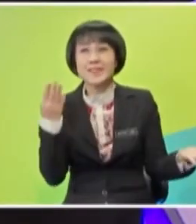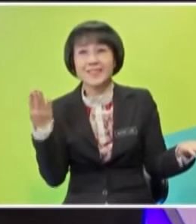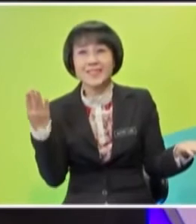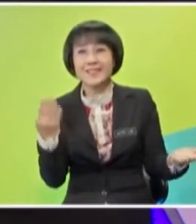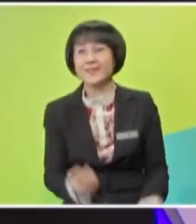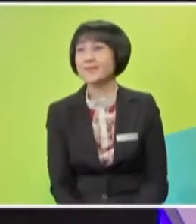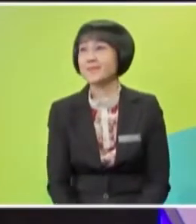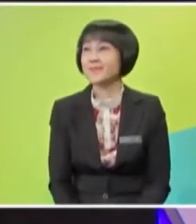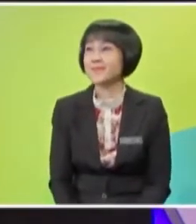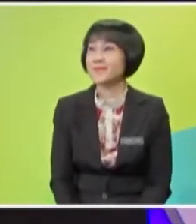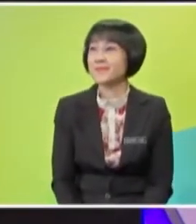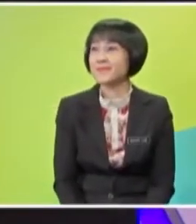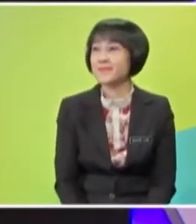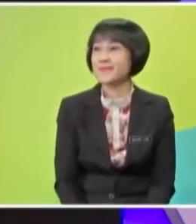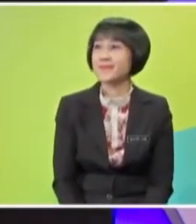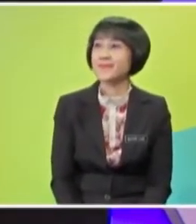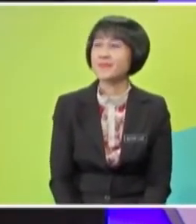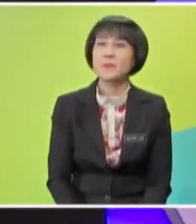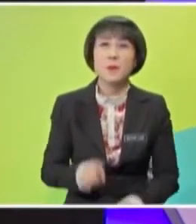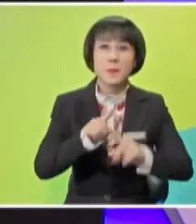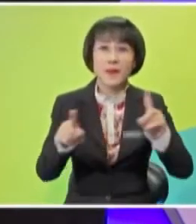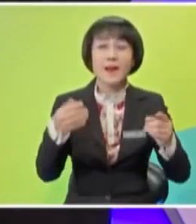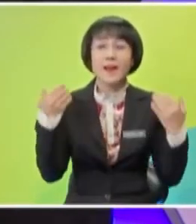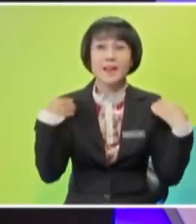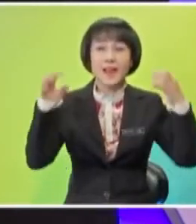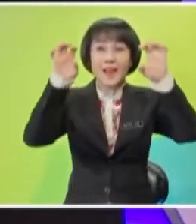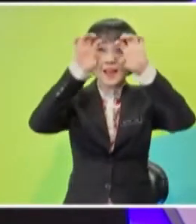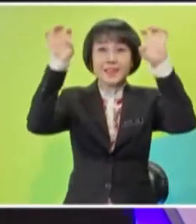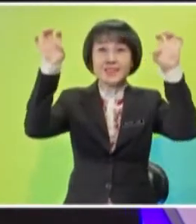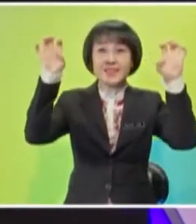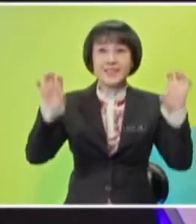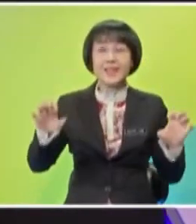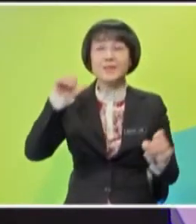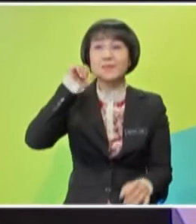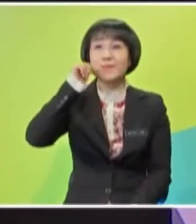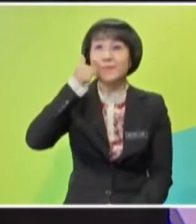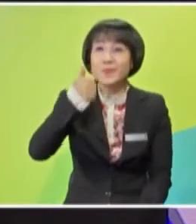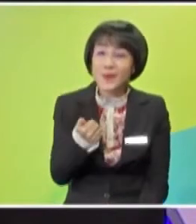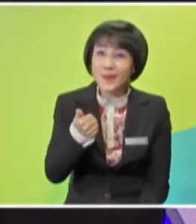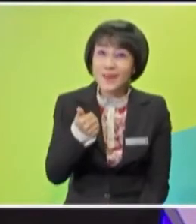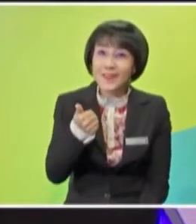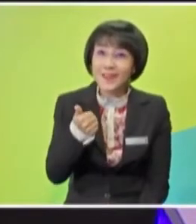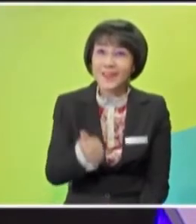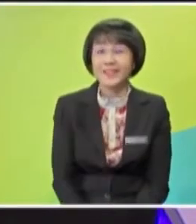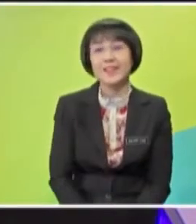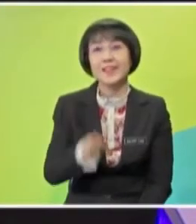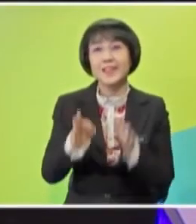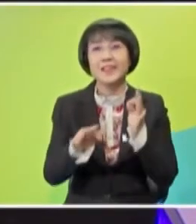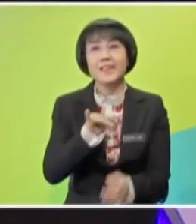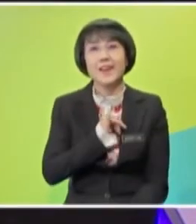thing here, I have an exam that I need to go to tomorrow, and if